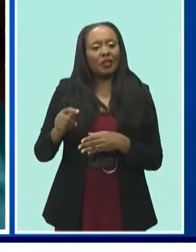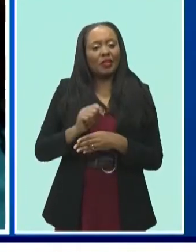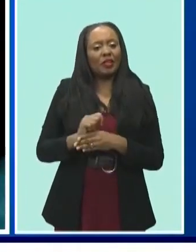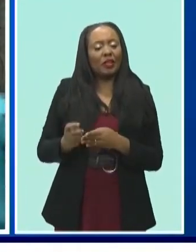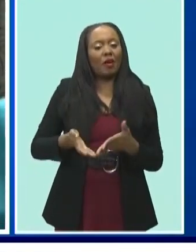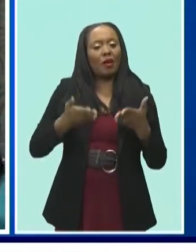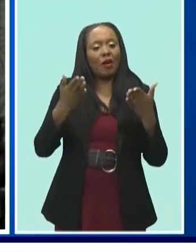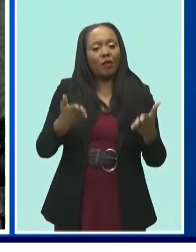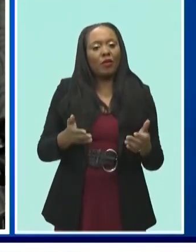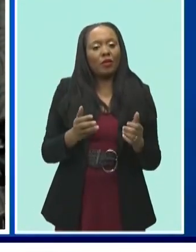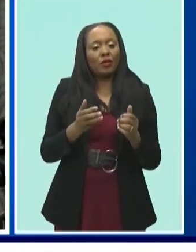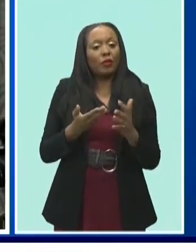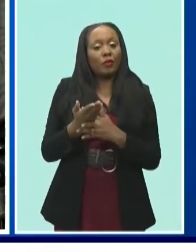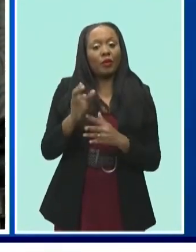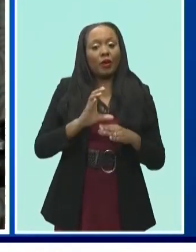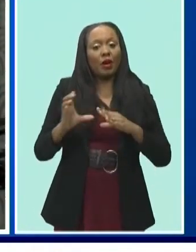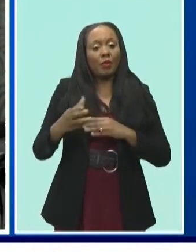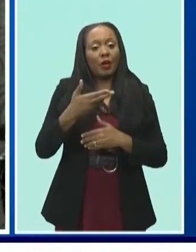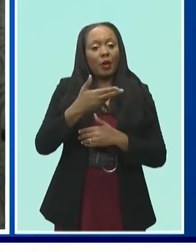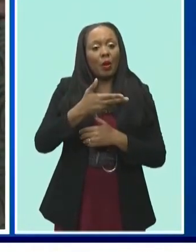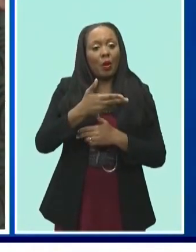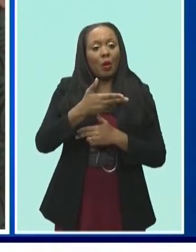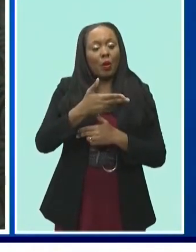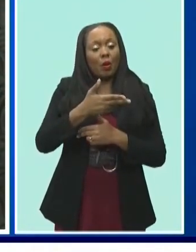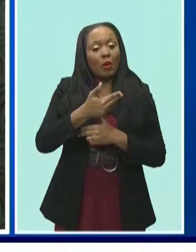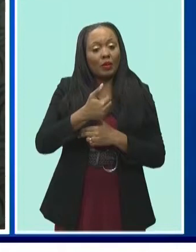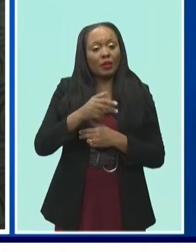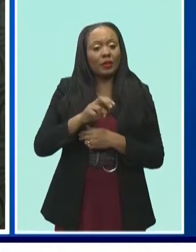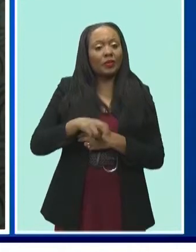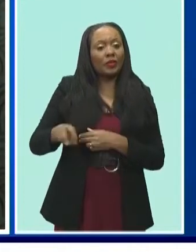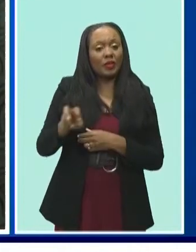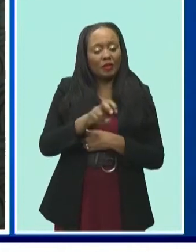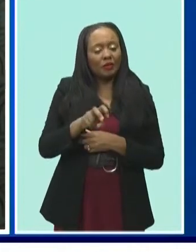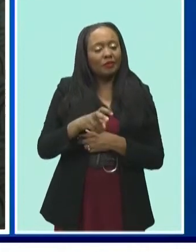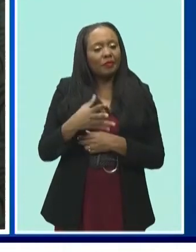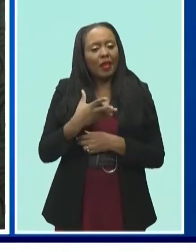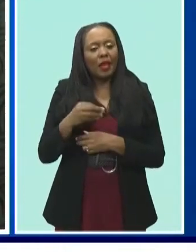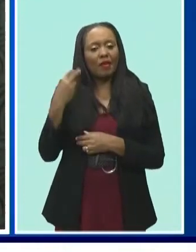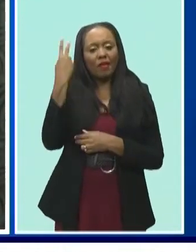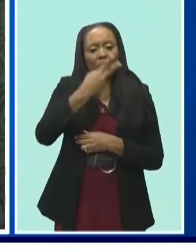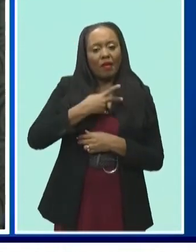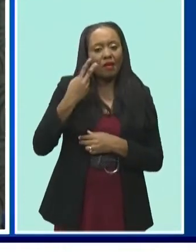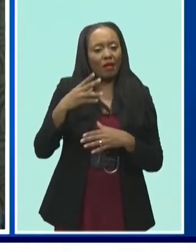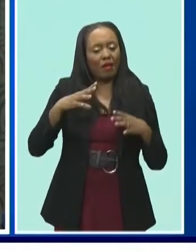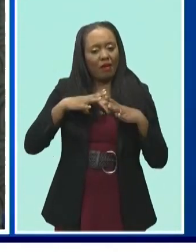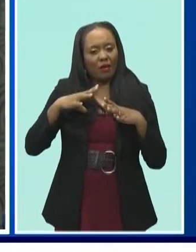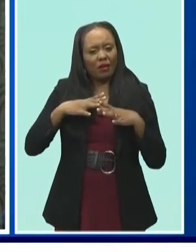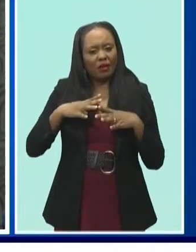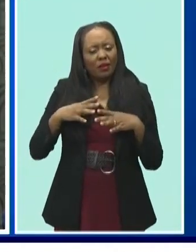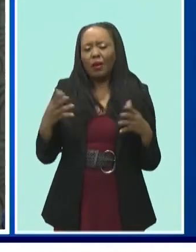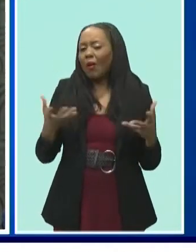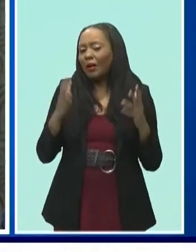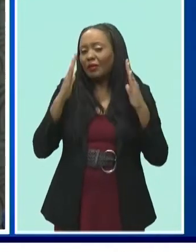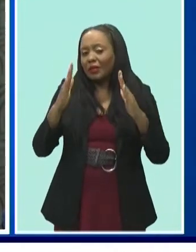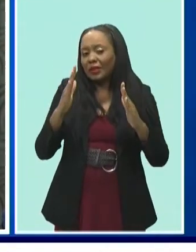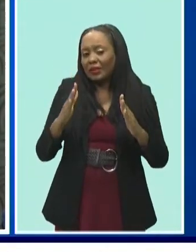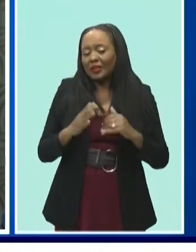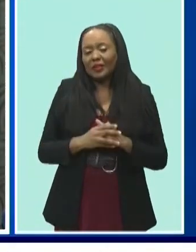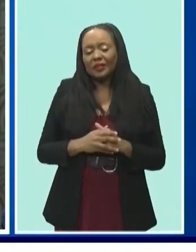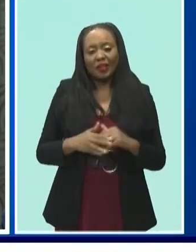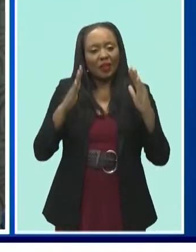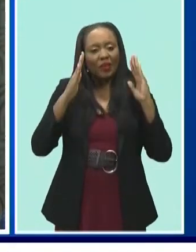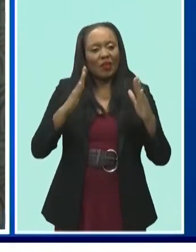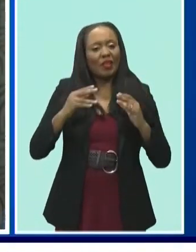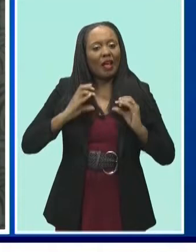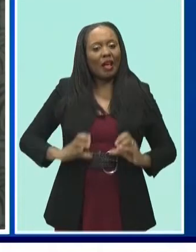offered by the Caribbean Hotel and Tourism Association Education Foundation and Virgin Holidays. It focused on customer service and, critically,